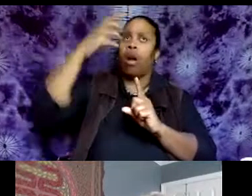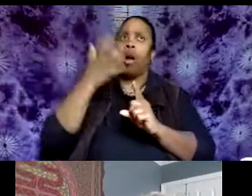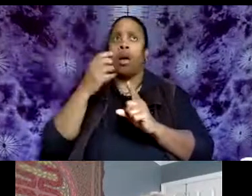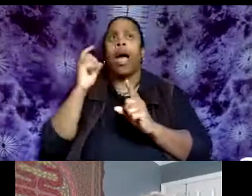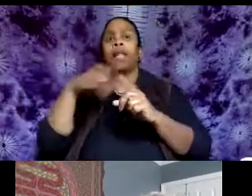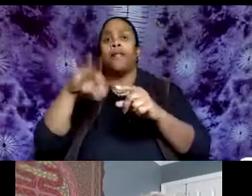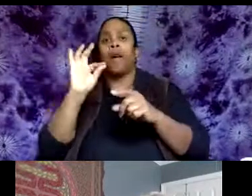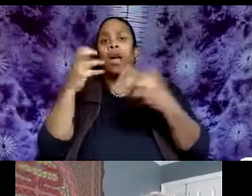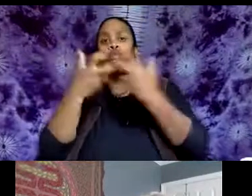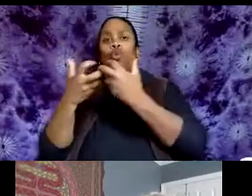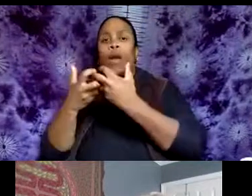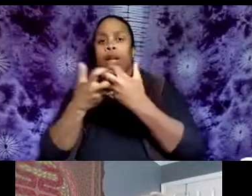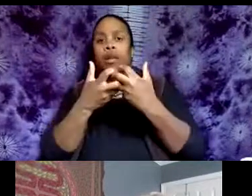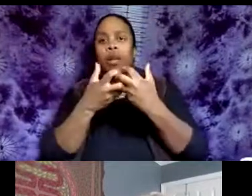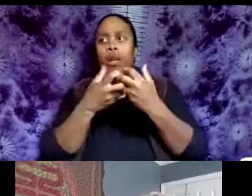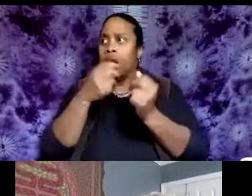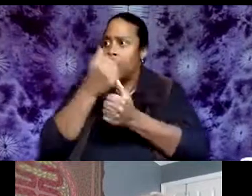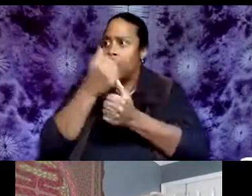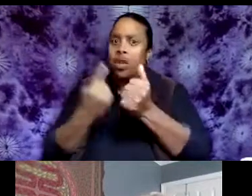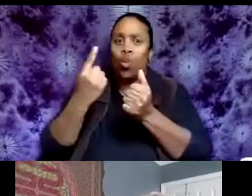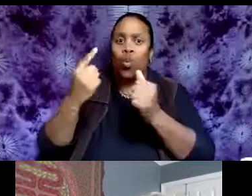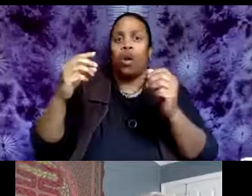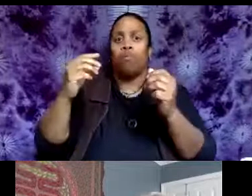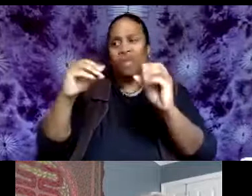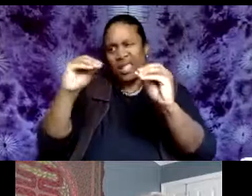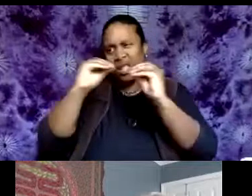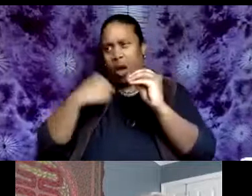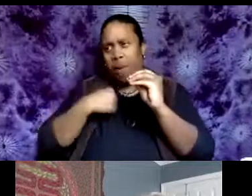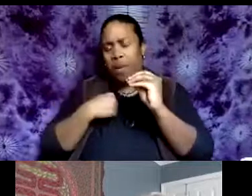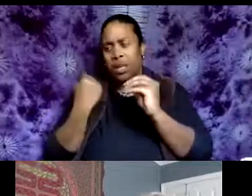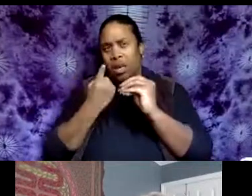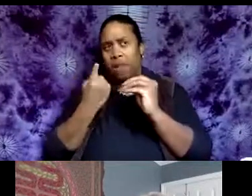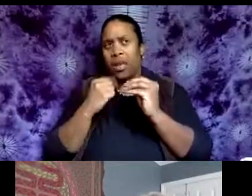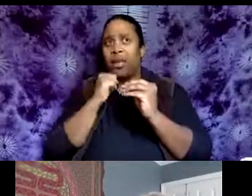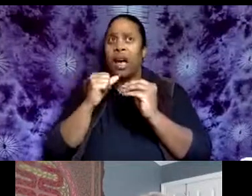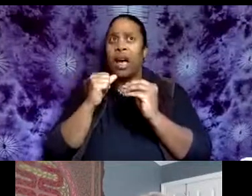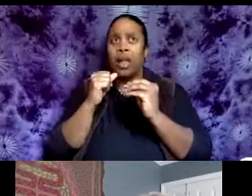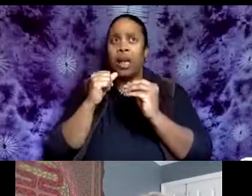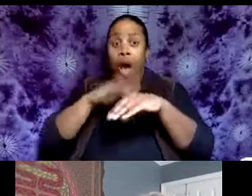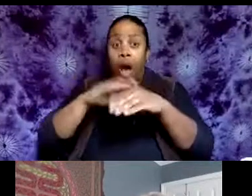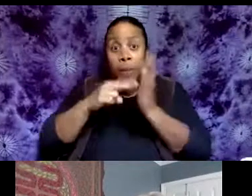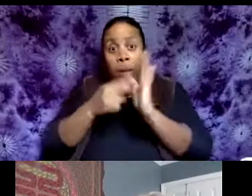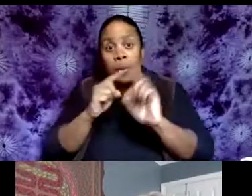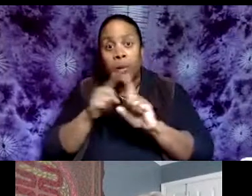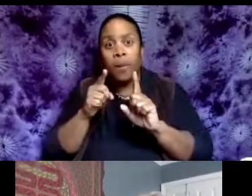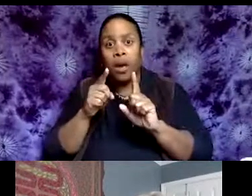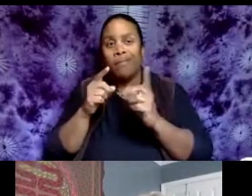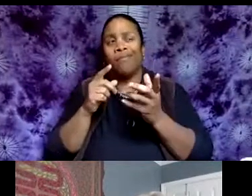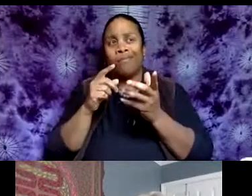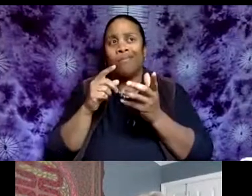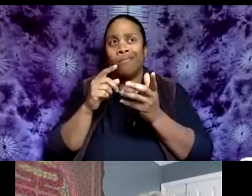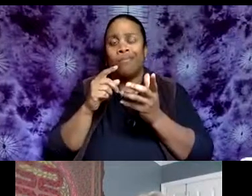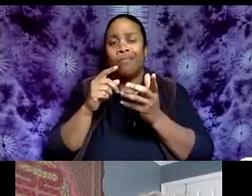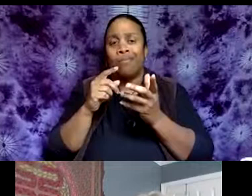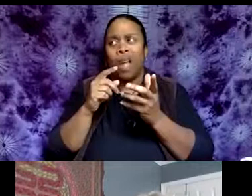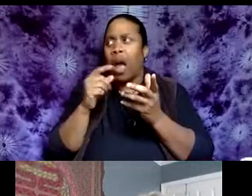housemates that educated me, each one of them, not intentionally, but by talking to others and processing with others,